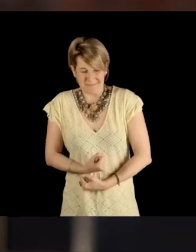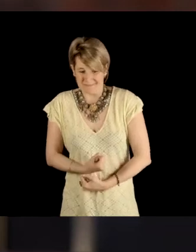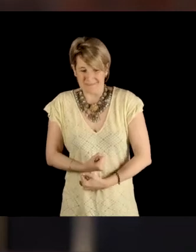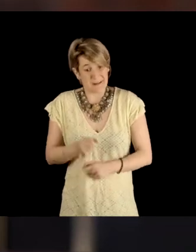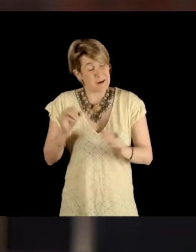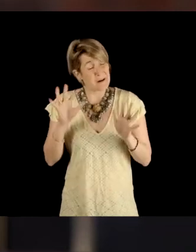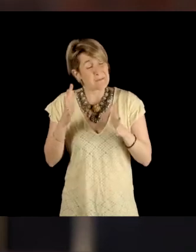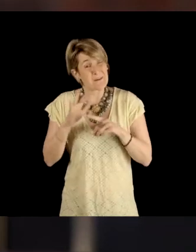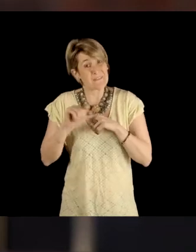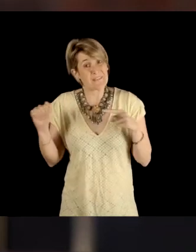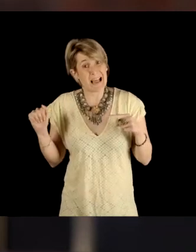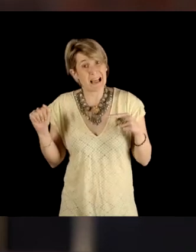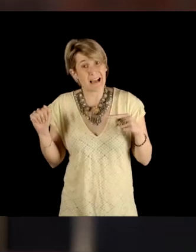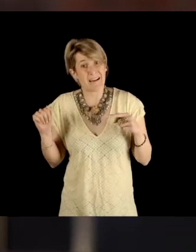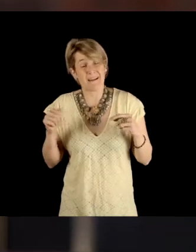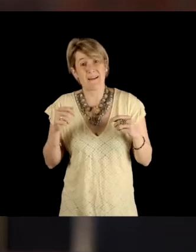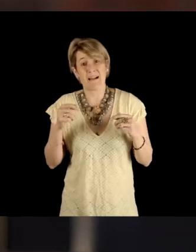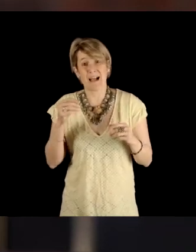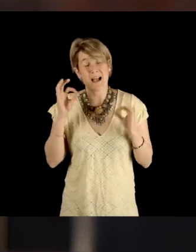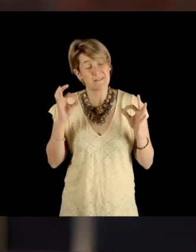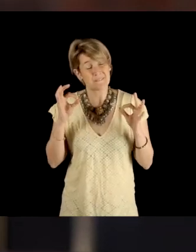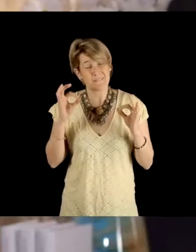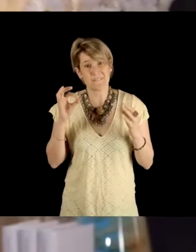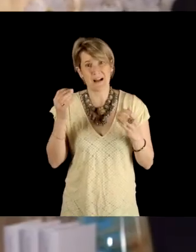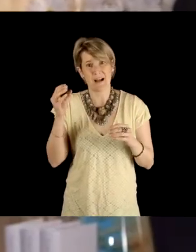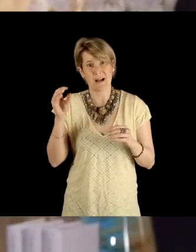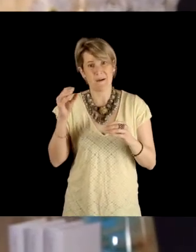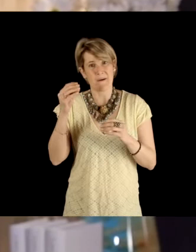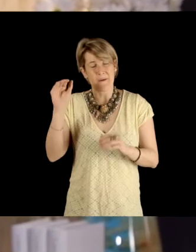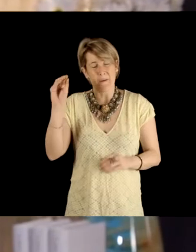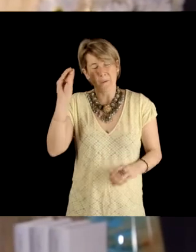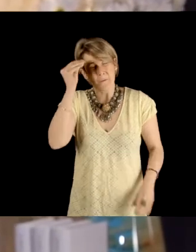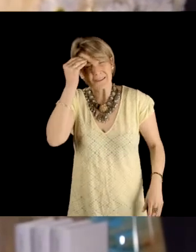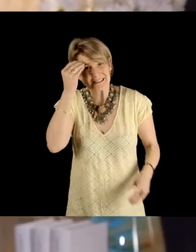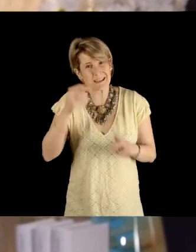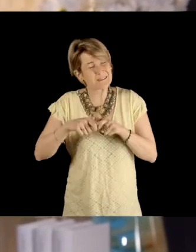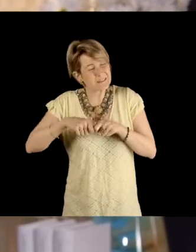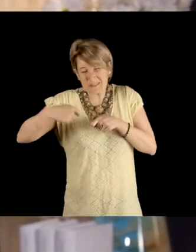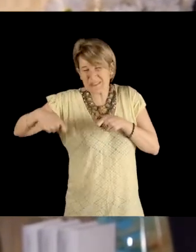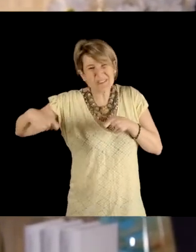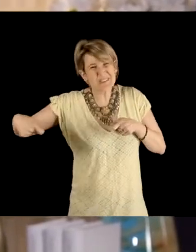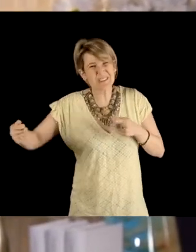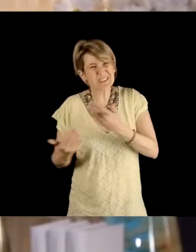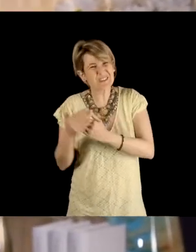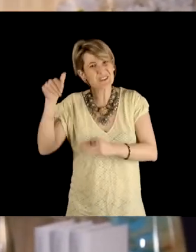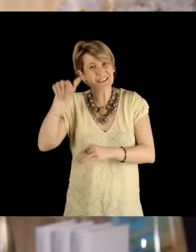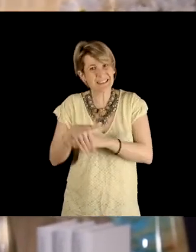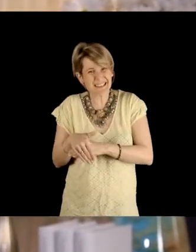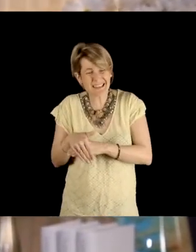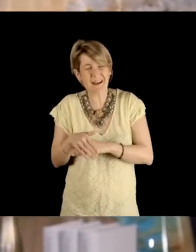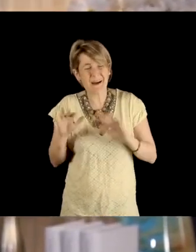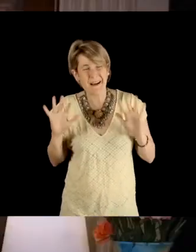for longest duration possible during the daytime? I will explain and then we will meditate together.